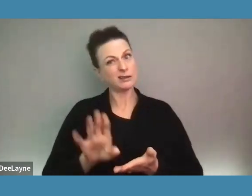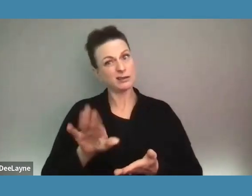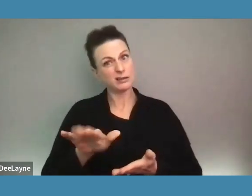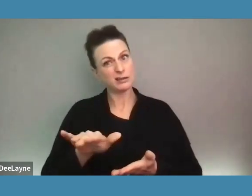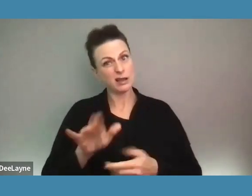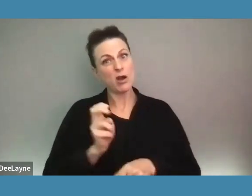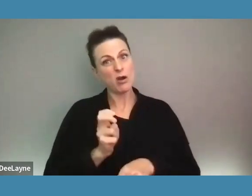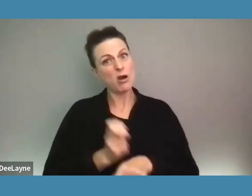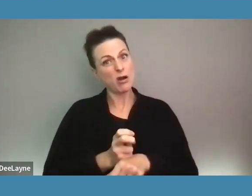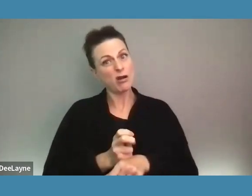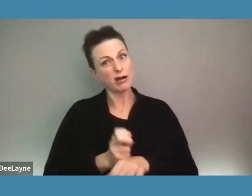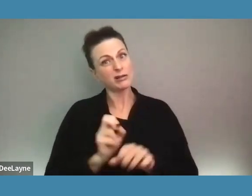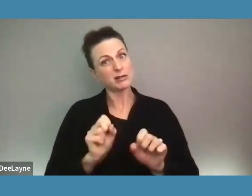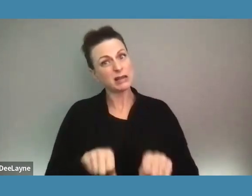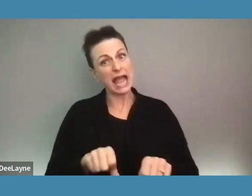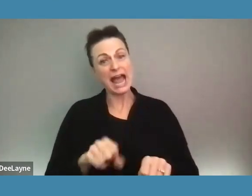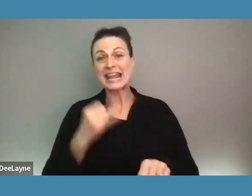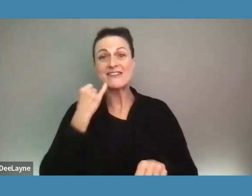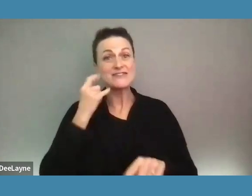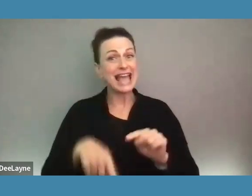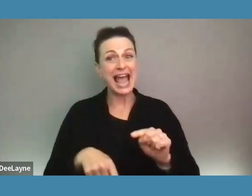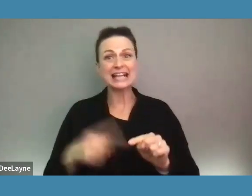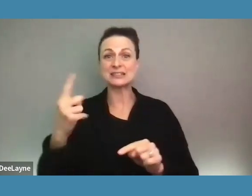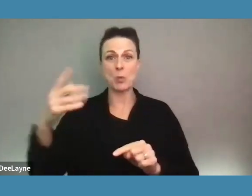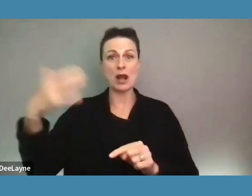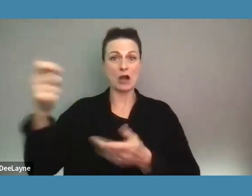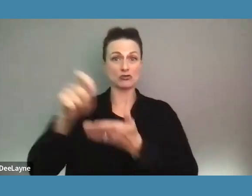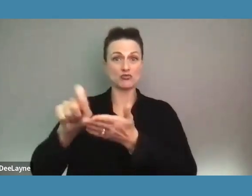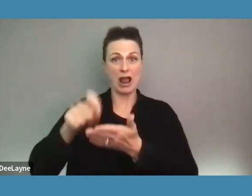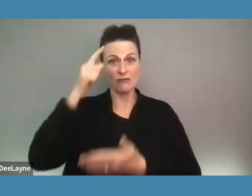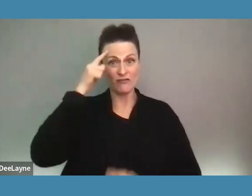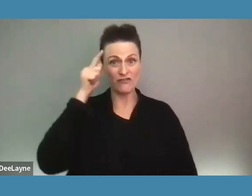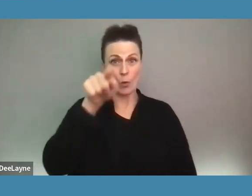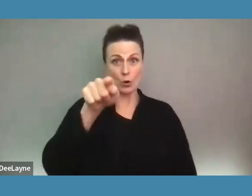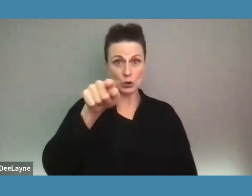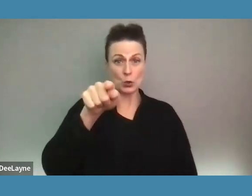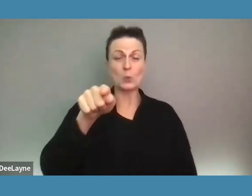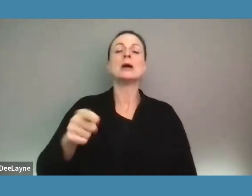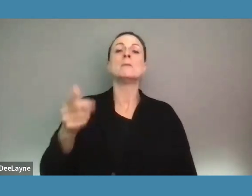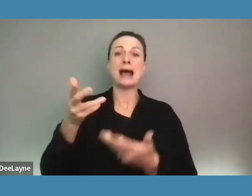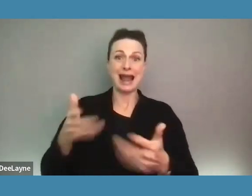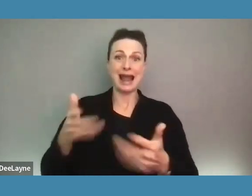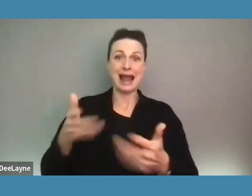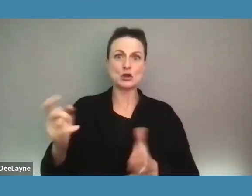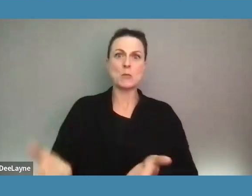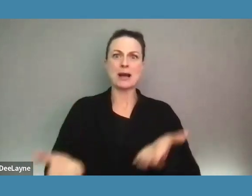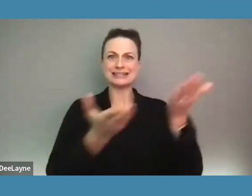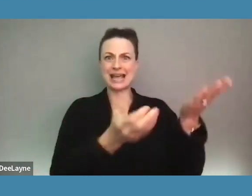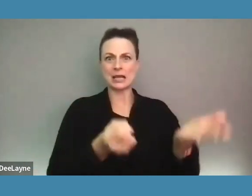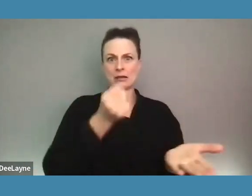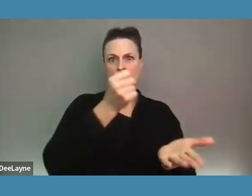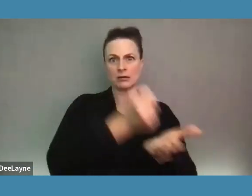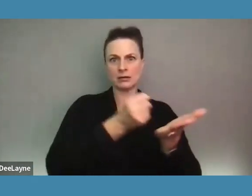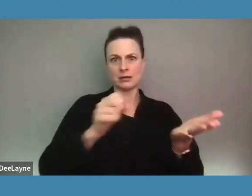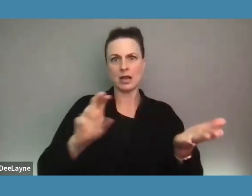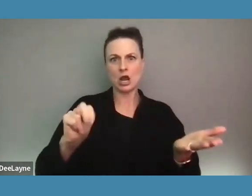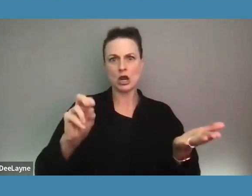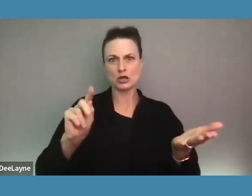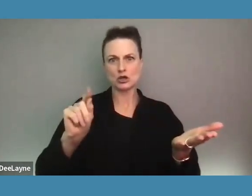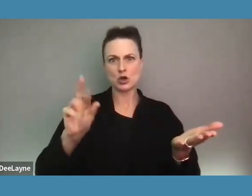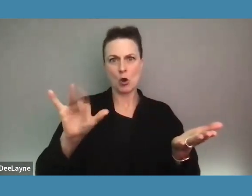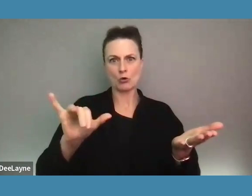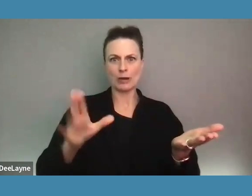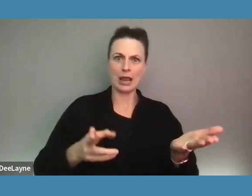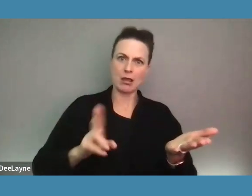If you can't handwrite, you can have someone else write it for you, but afterwards you must take it to a notary and sign it.